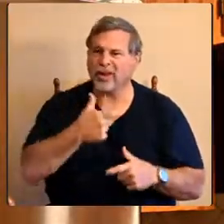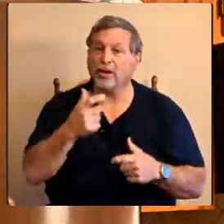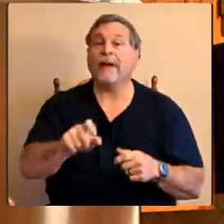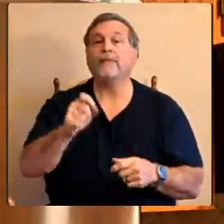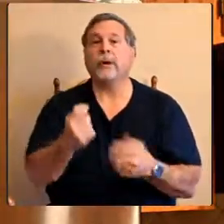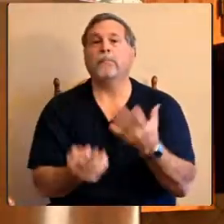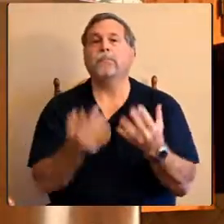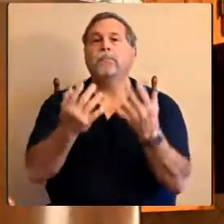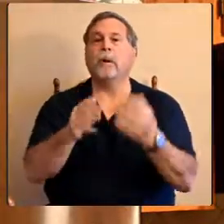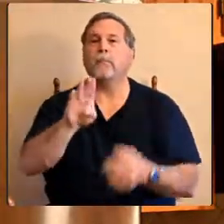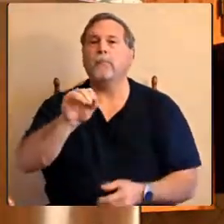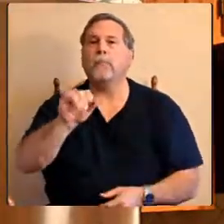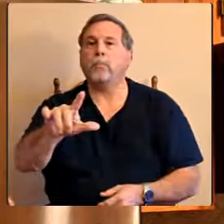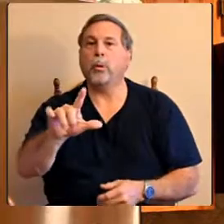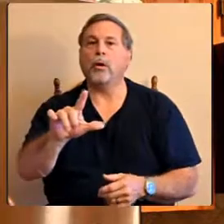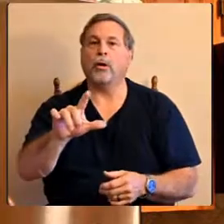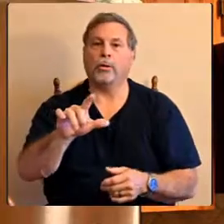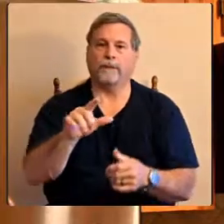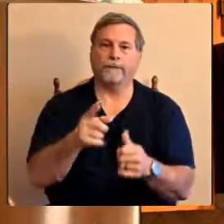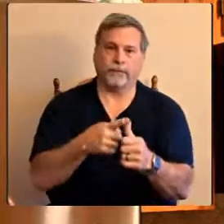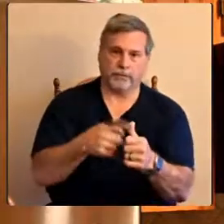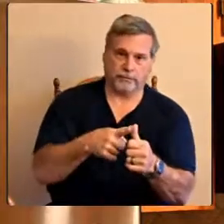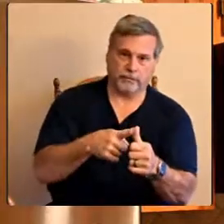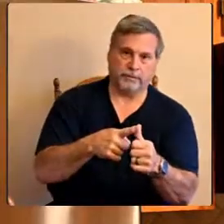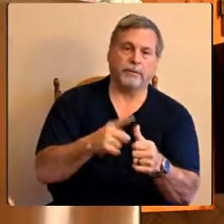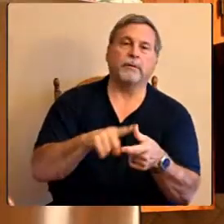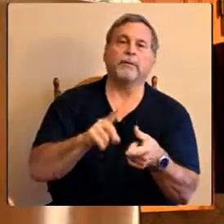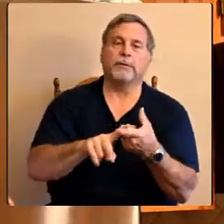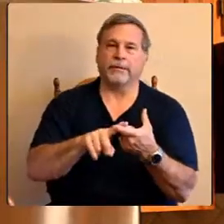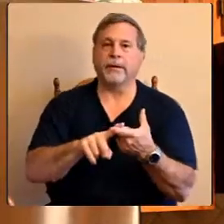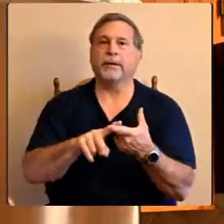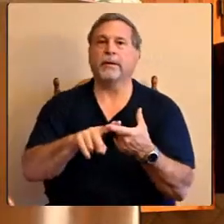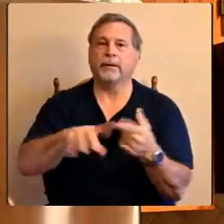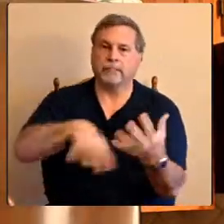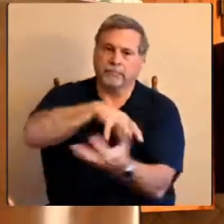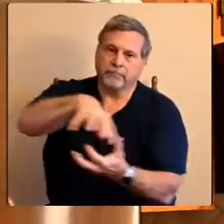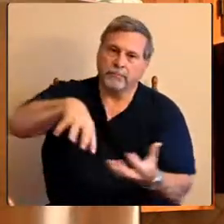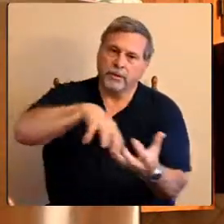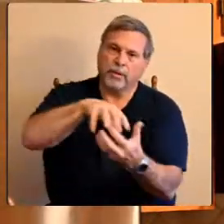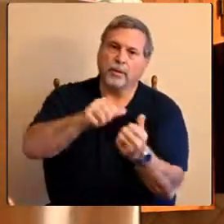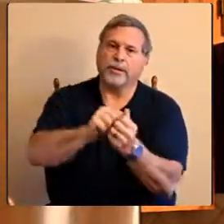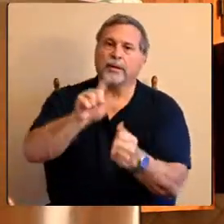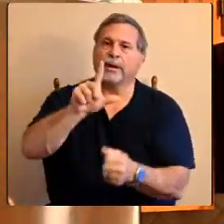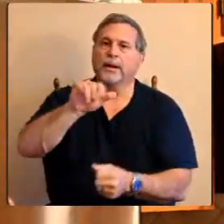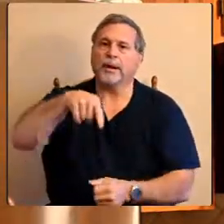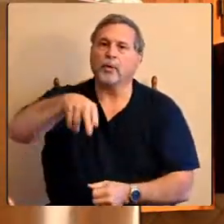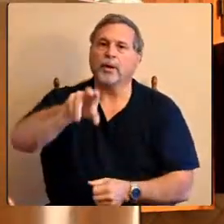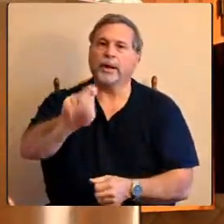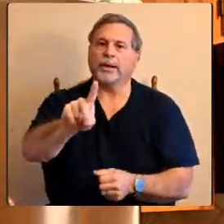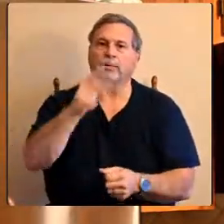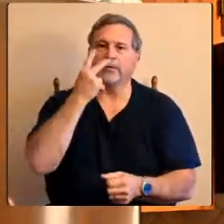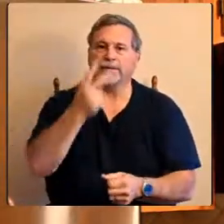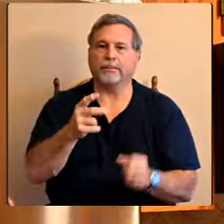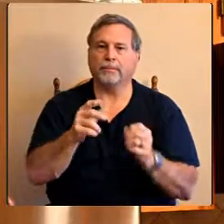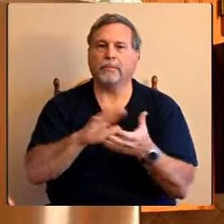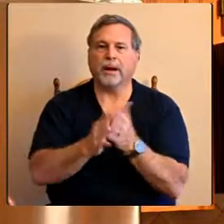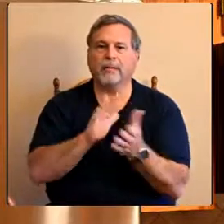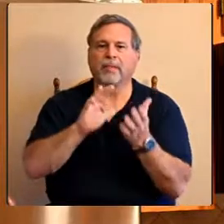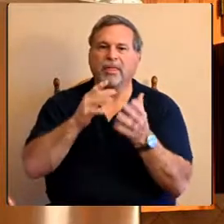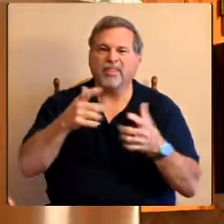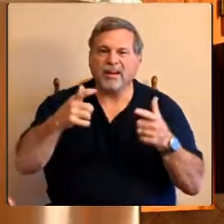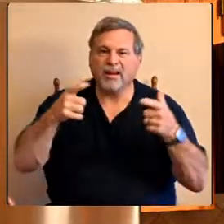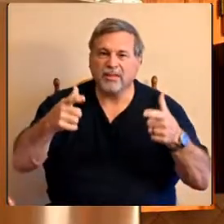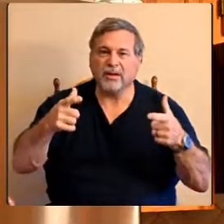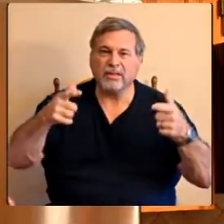sauce up to a boil. It'll really start to interact with all of the liquids that you have, and you'll start to see this start to